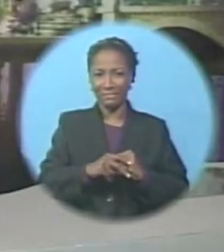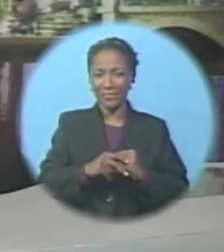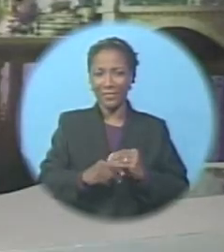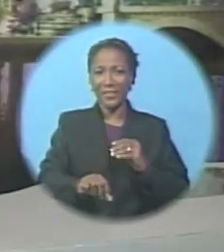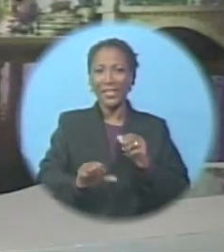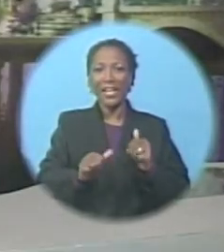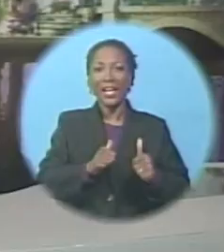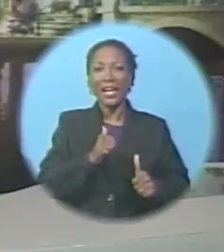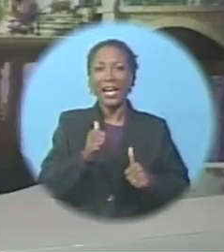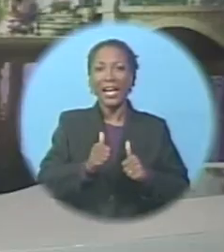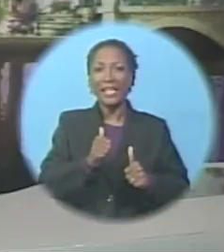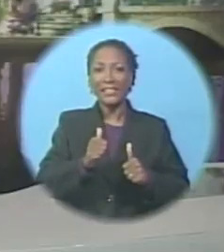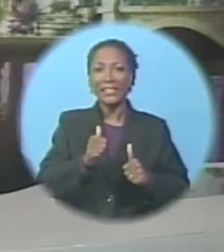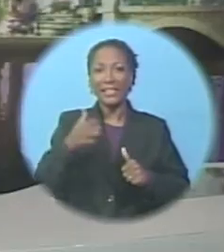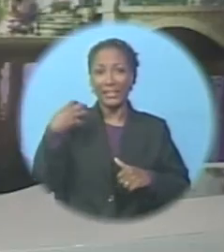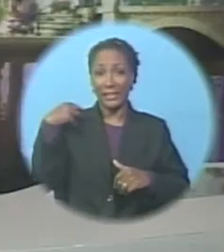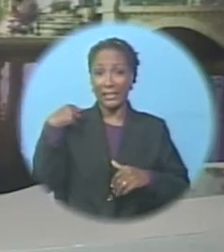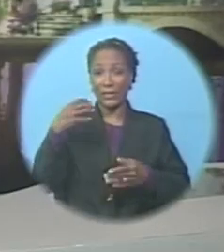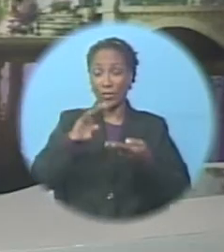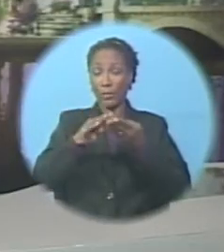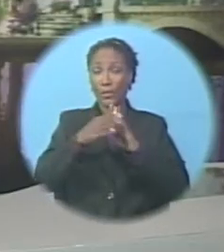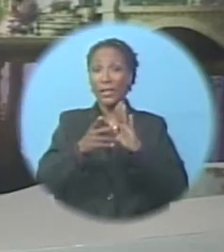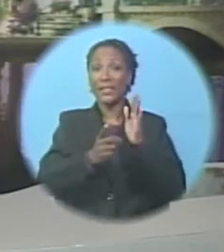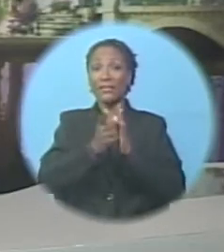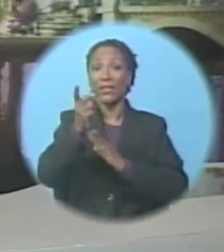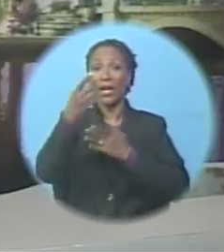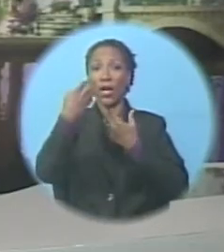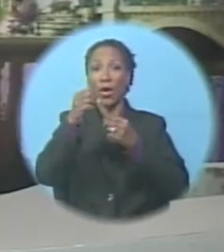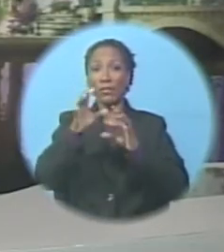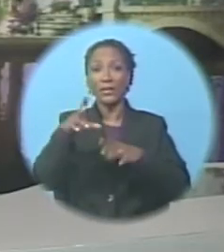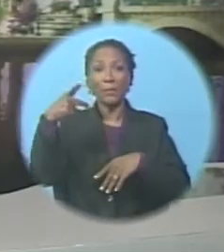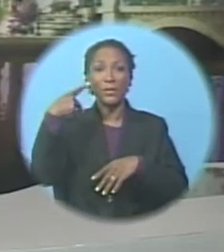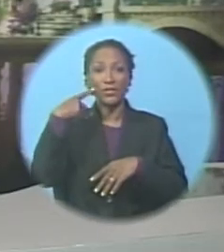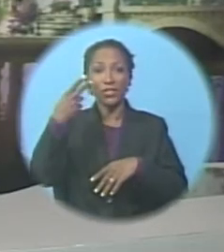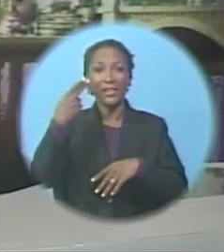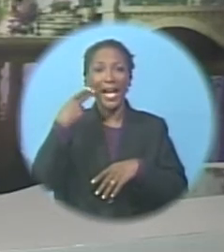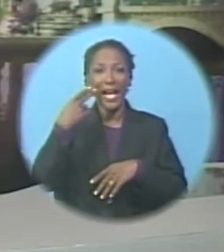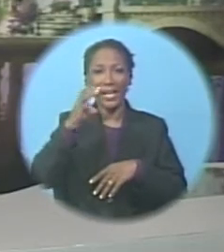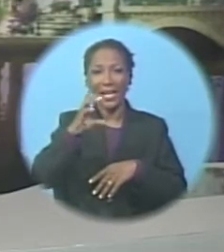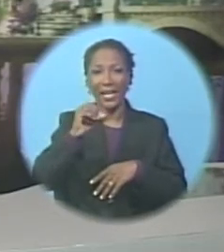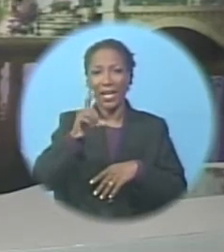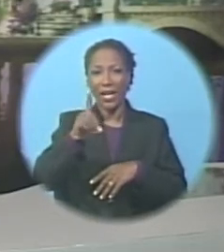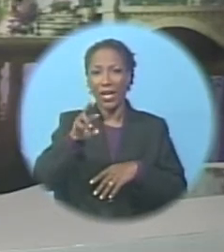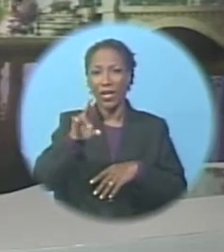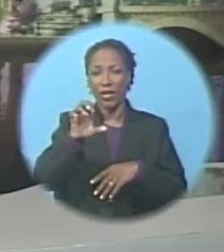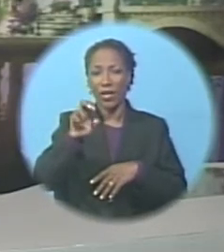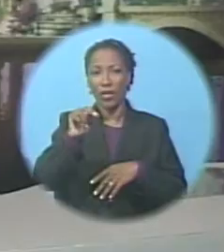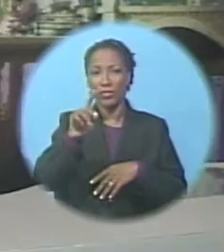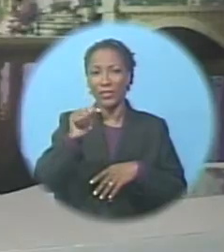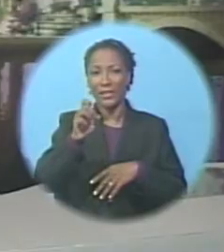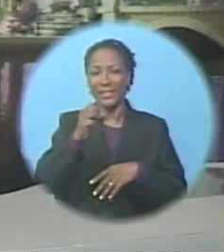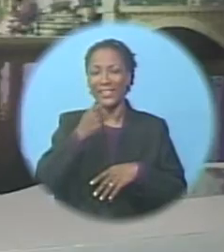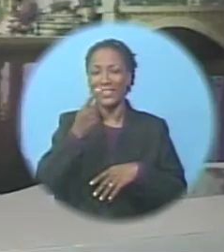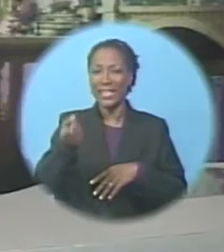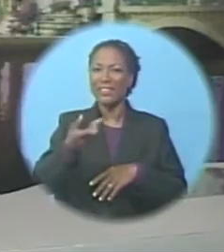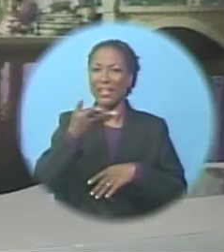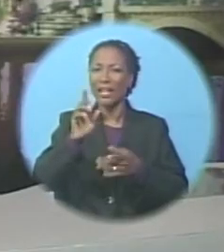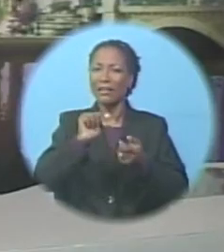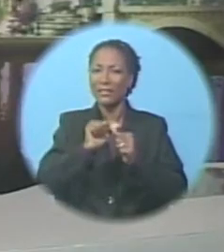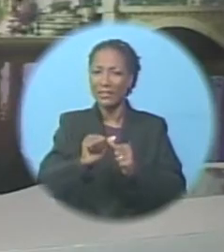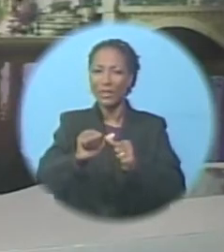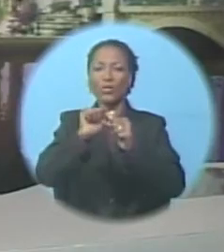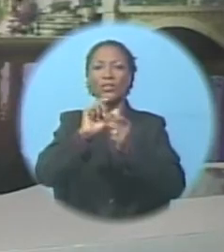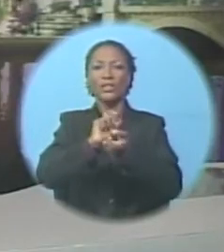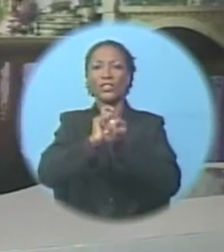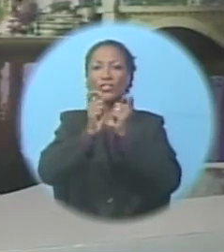Meantime, Acting Chief Community Development Officer Patricia Hackett-Codrington says that department continues to play a part in transforming the physical, social